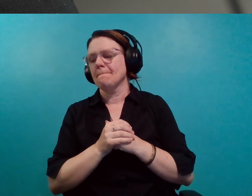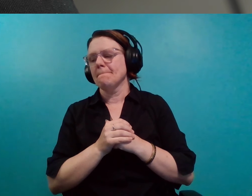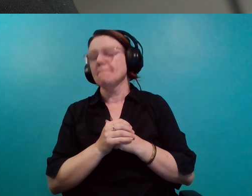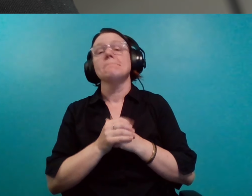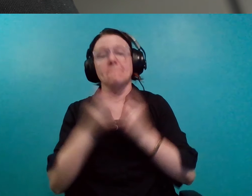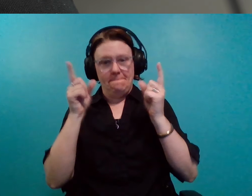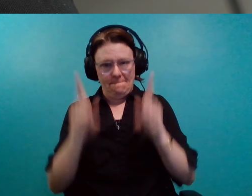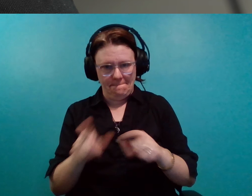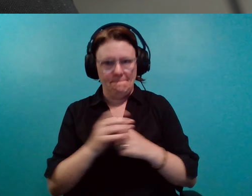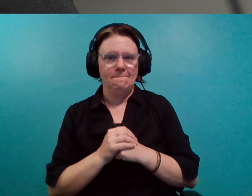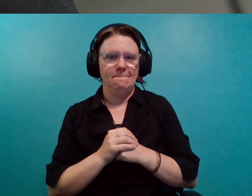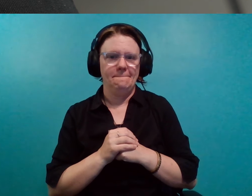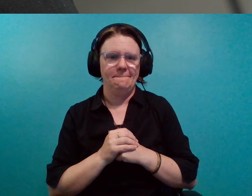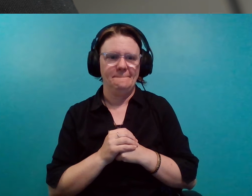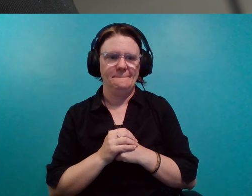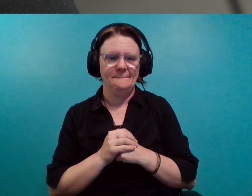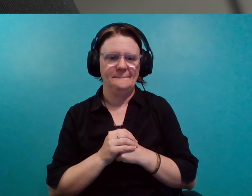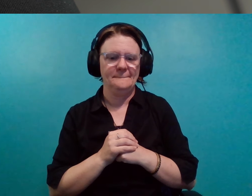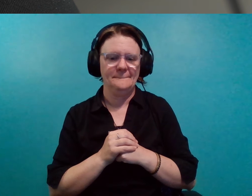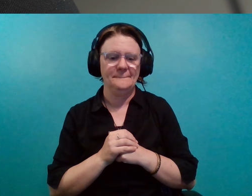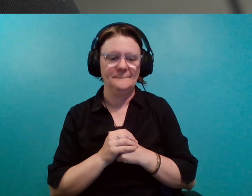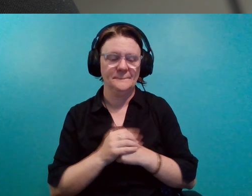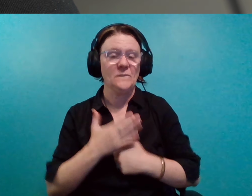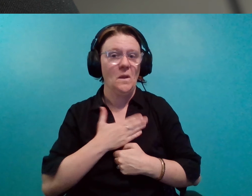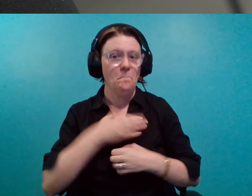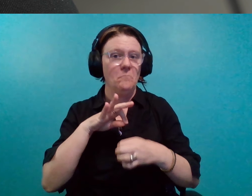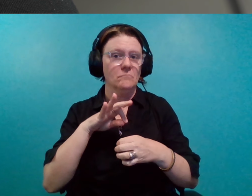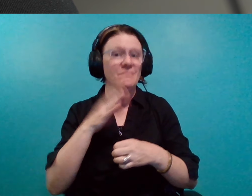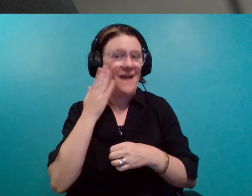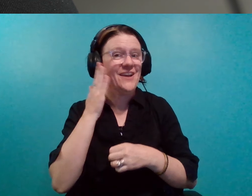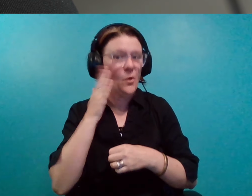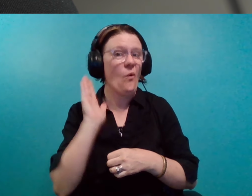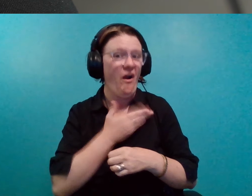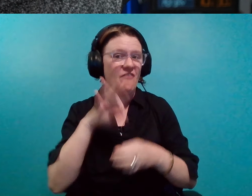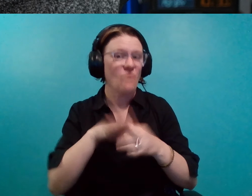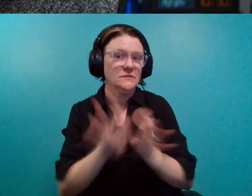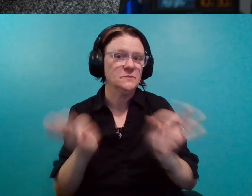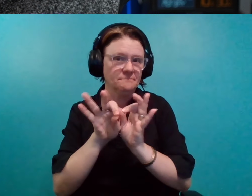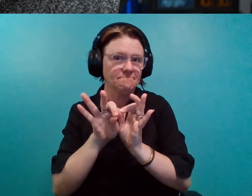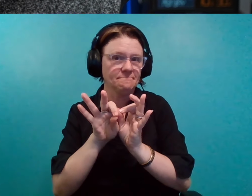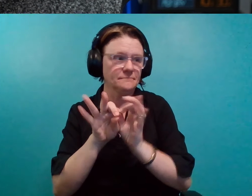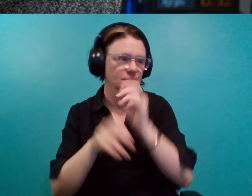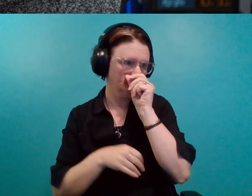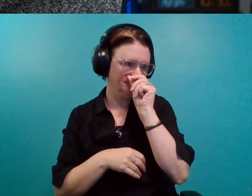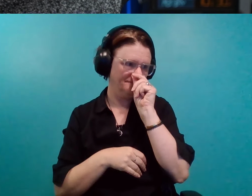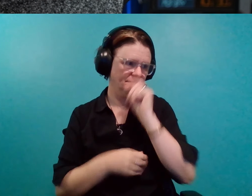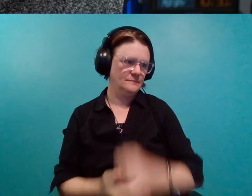But at the end of the day, your vote does make a difference.